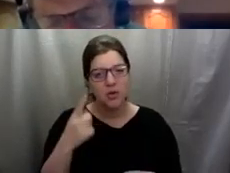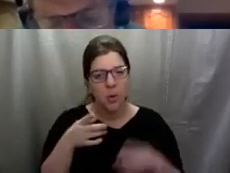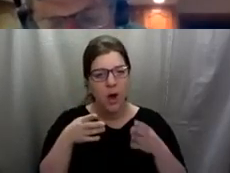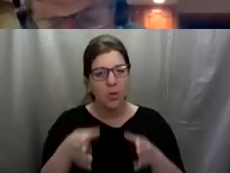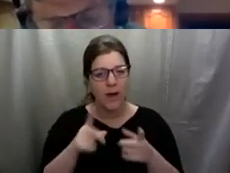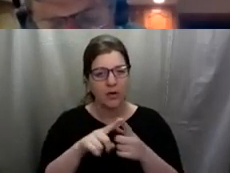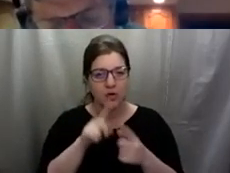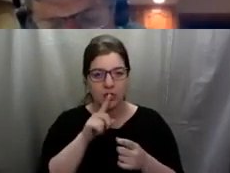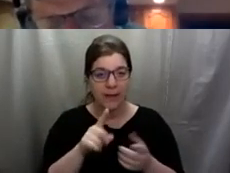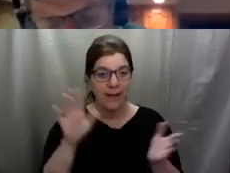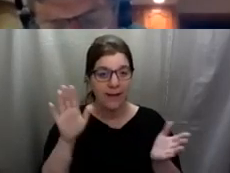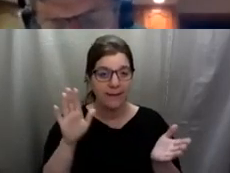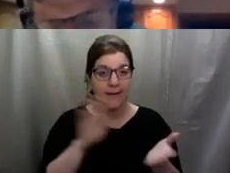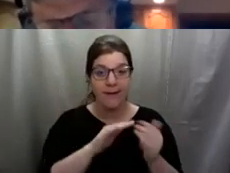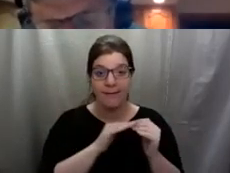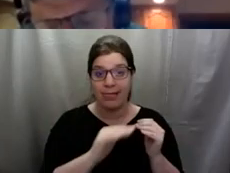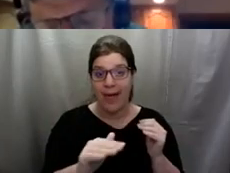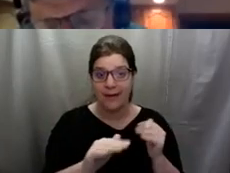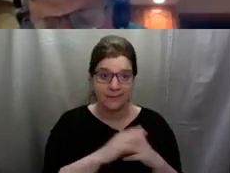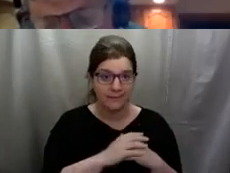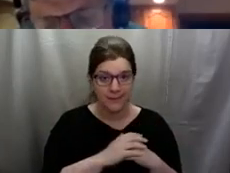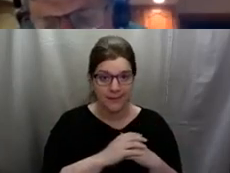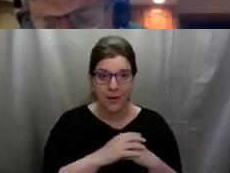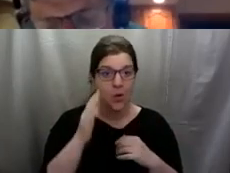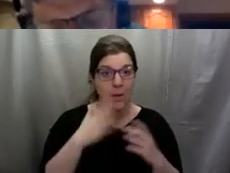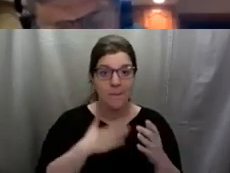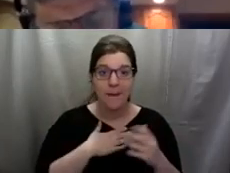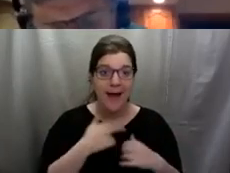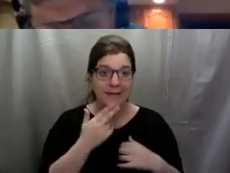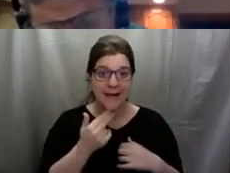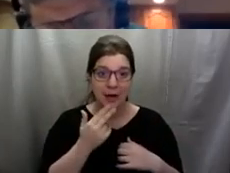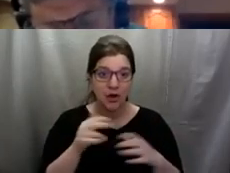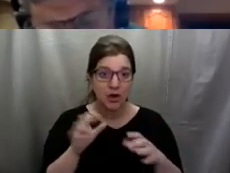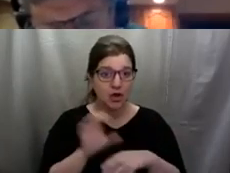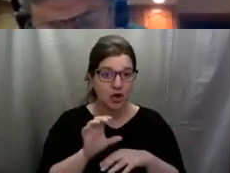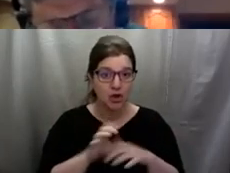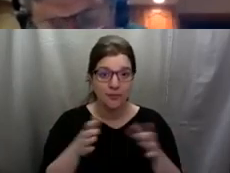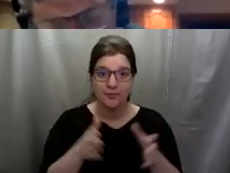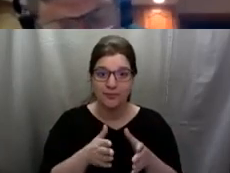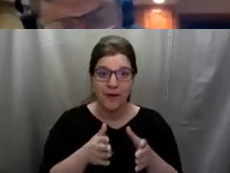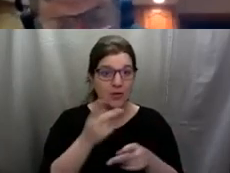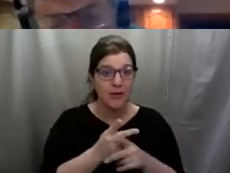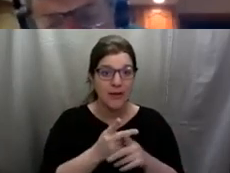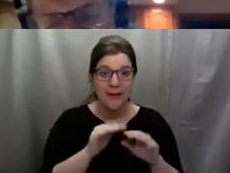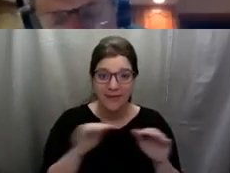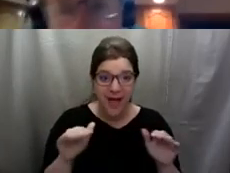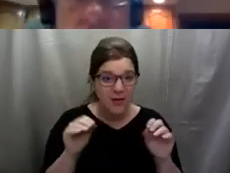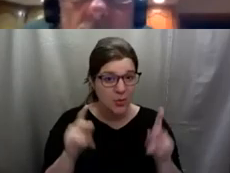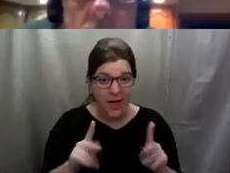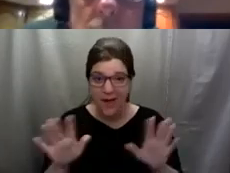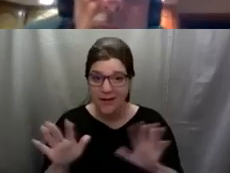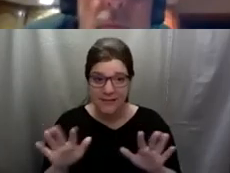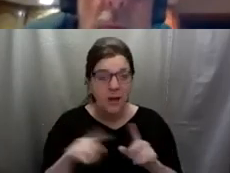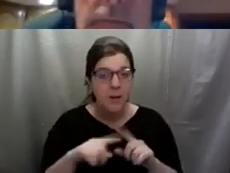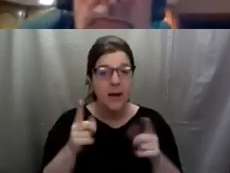really tiny church like I'm in, where it's pretty easy to keep things flat as long as people are down with that. But even in a